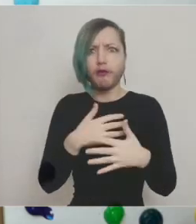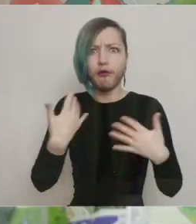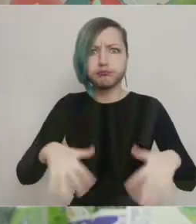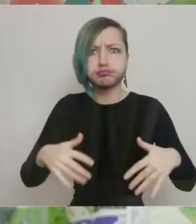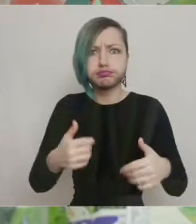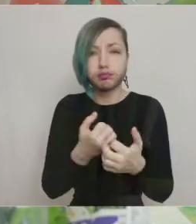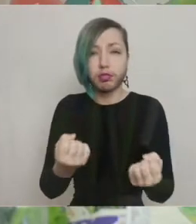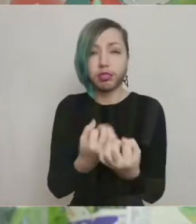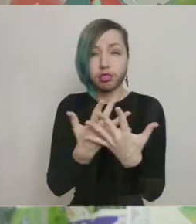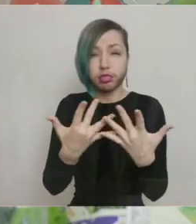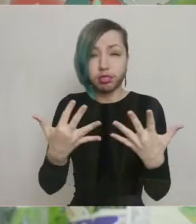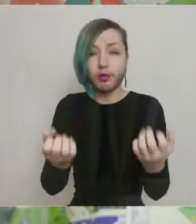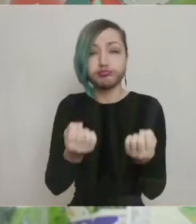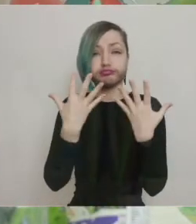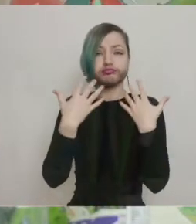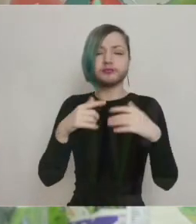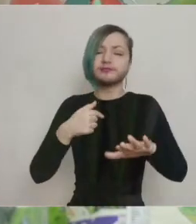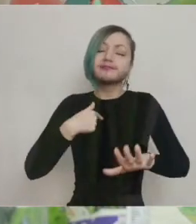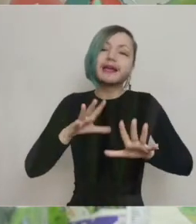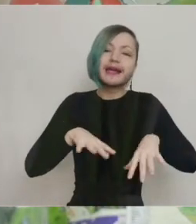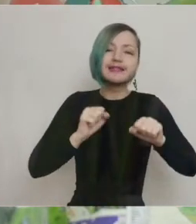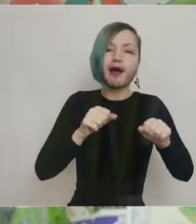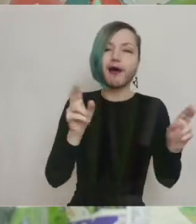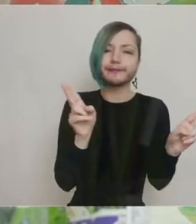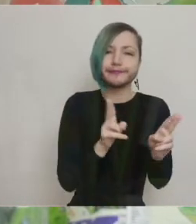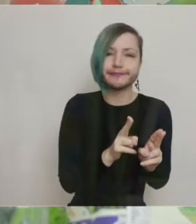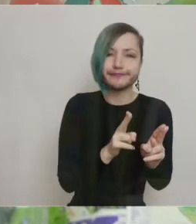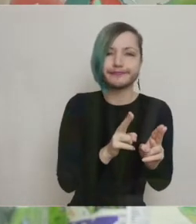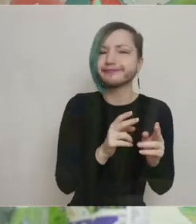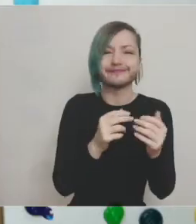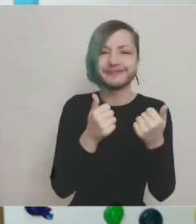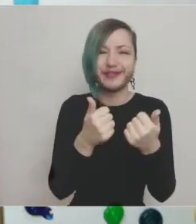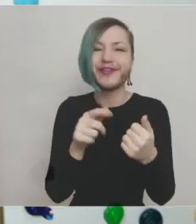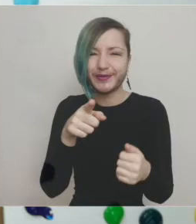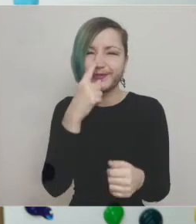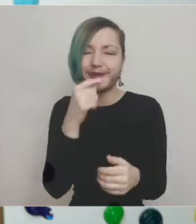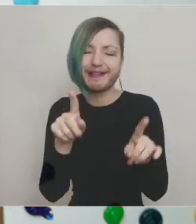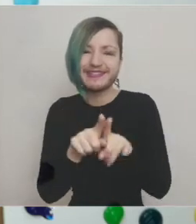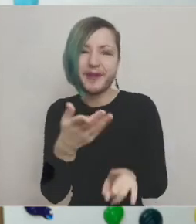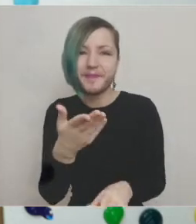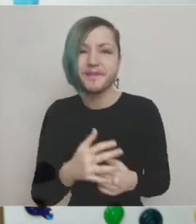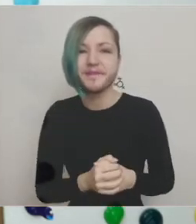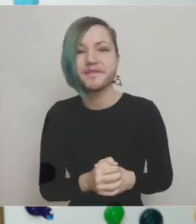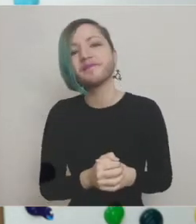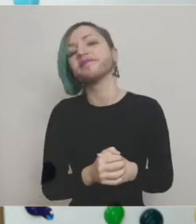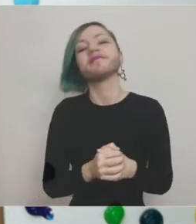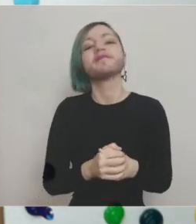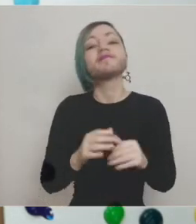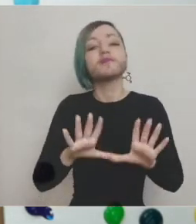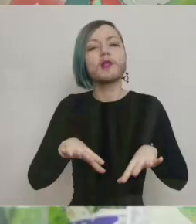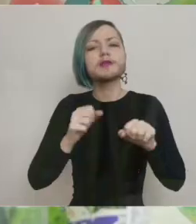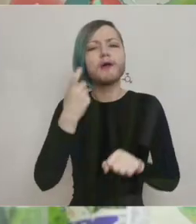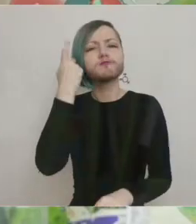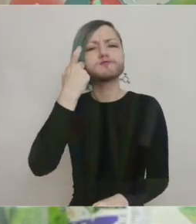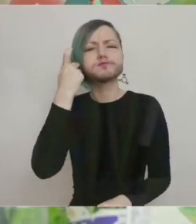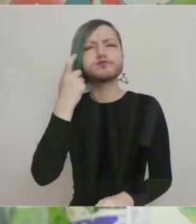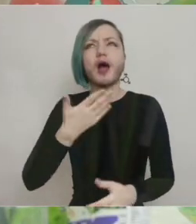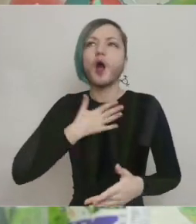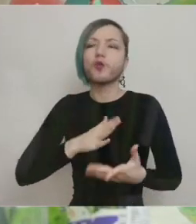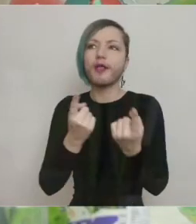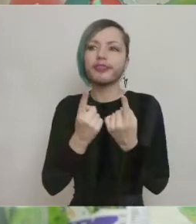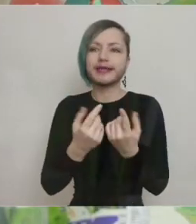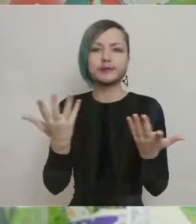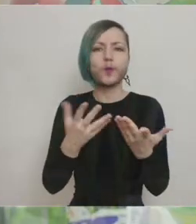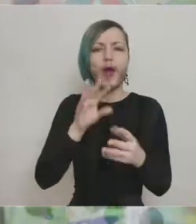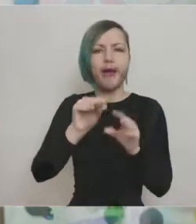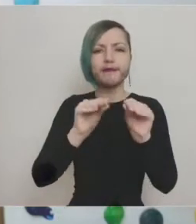overwhelming, I didn't start out like this, so you can start off with much fewer colors. So I start by thinking about where I want things to go, and